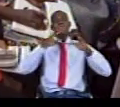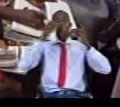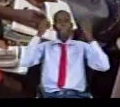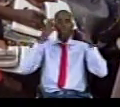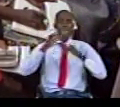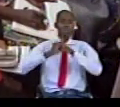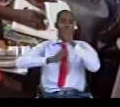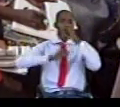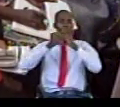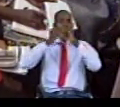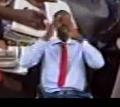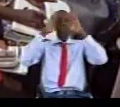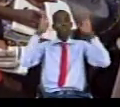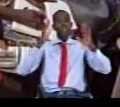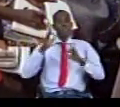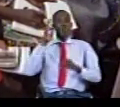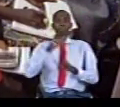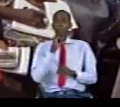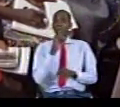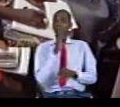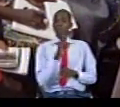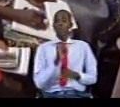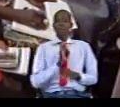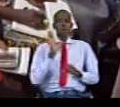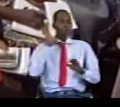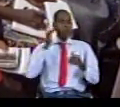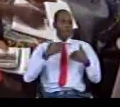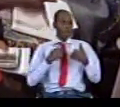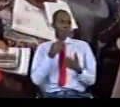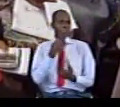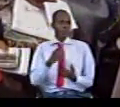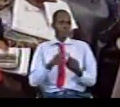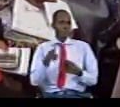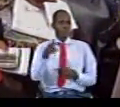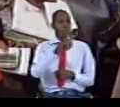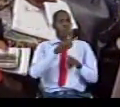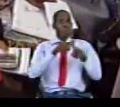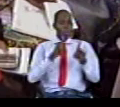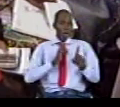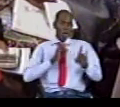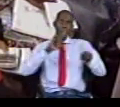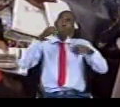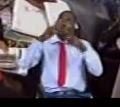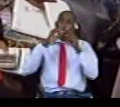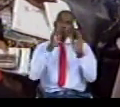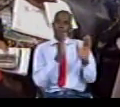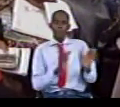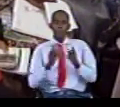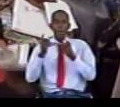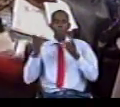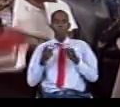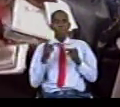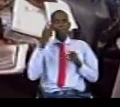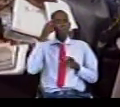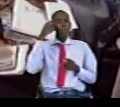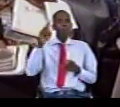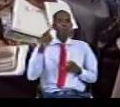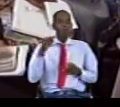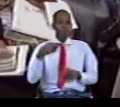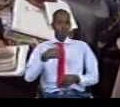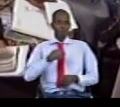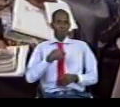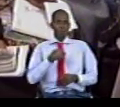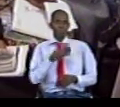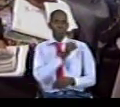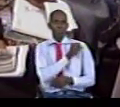have told you, I go to prepare a place for put your name there. I go to